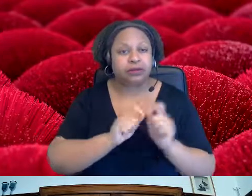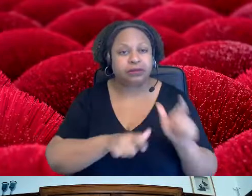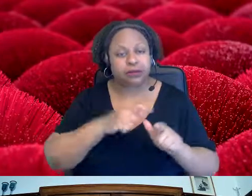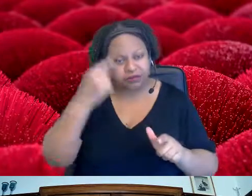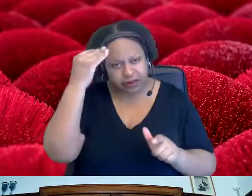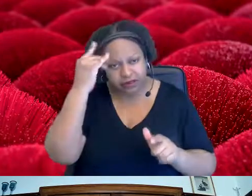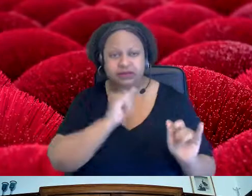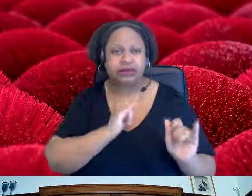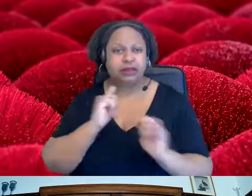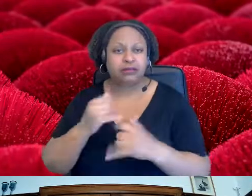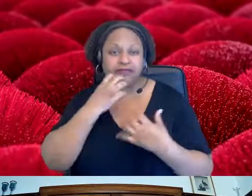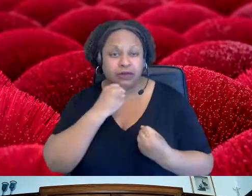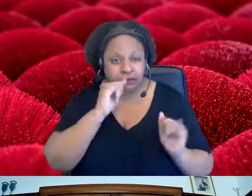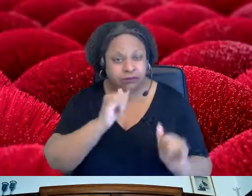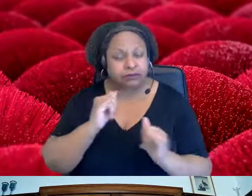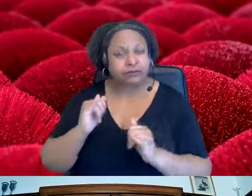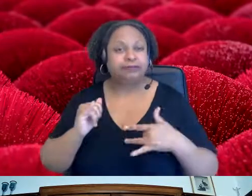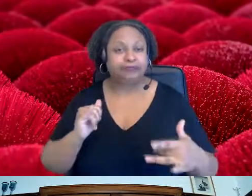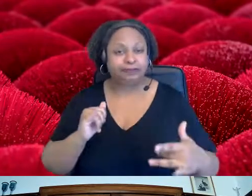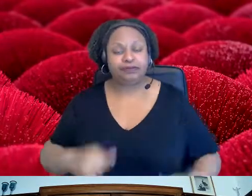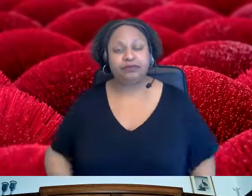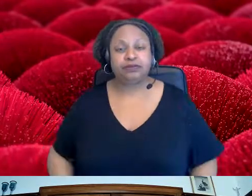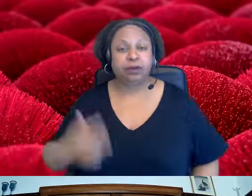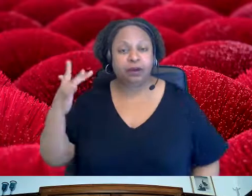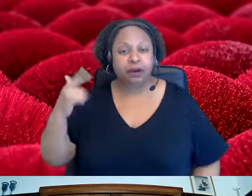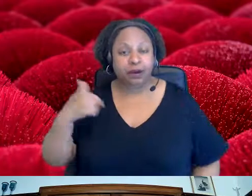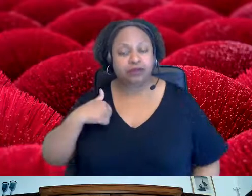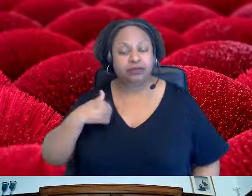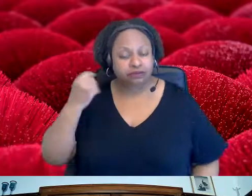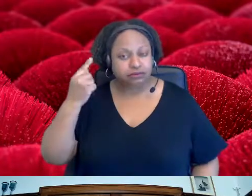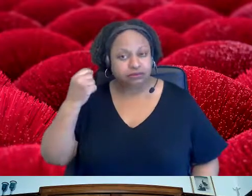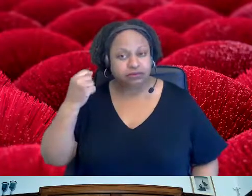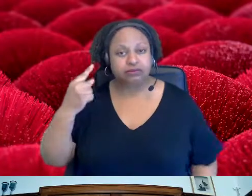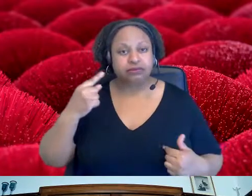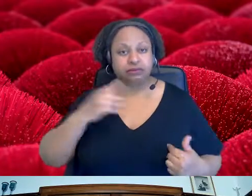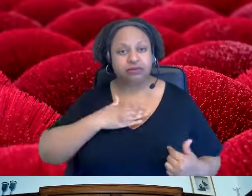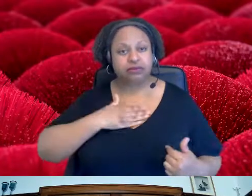So, you know, because I knew that we had this fundamental, foundational